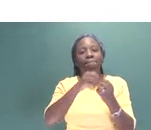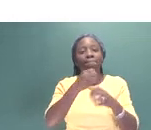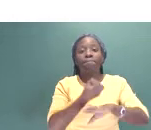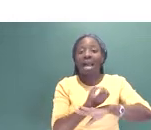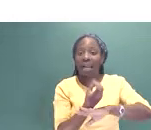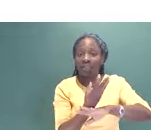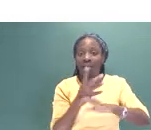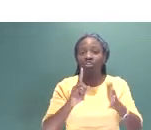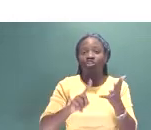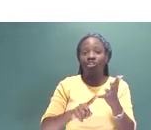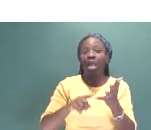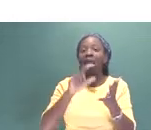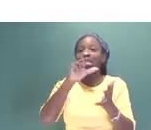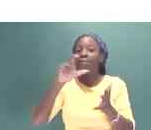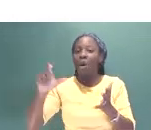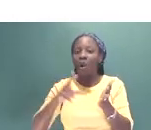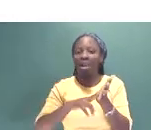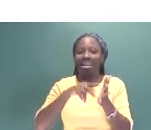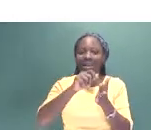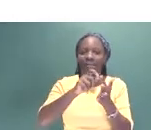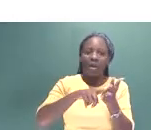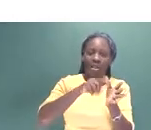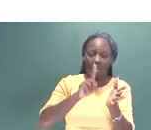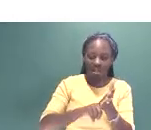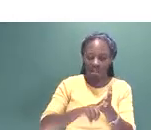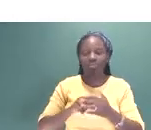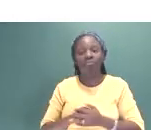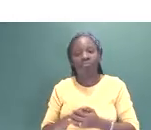And the narrative interview approach